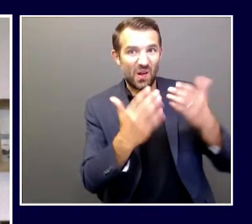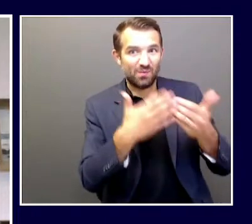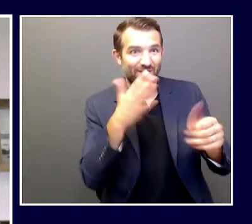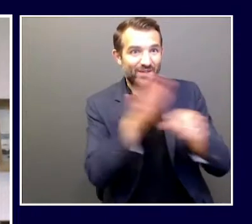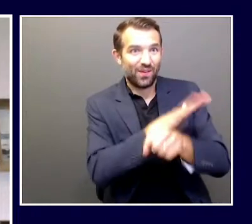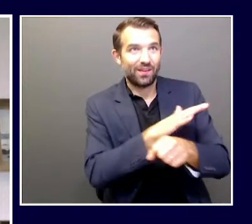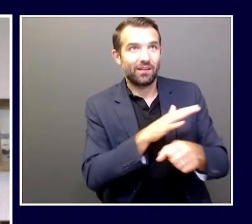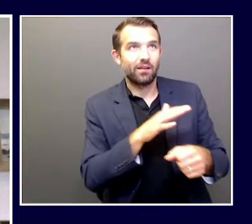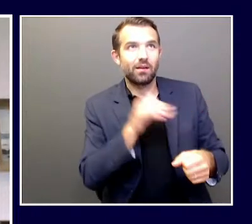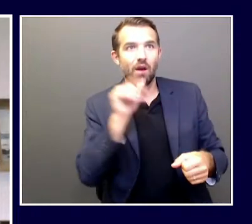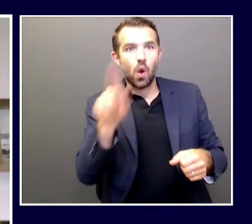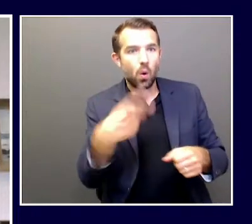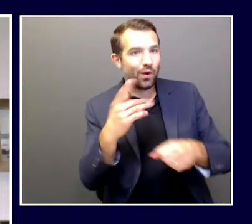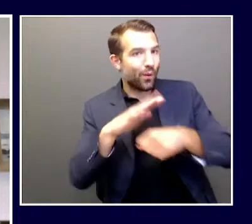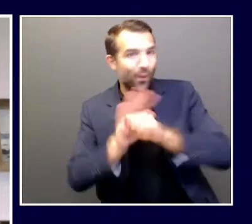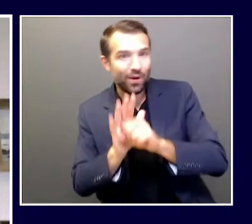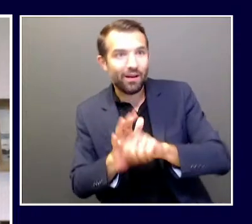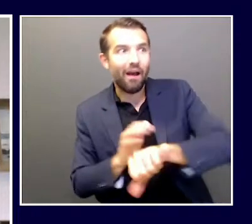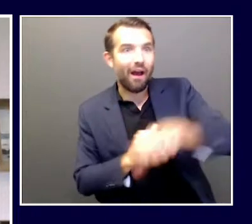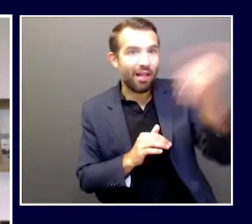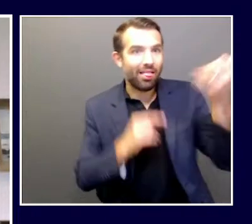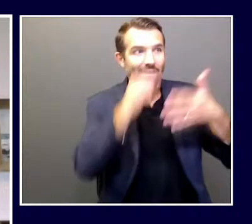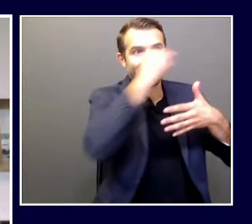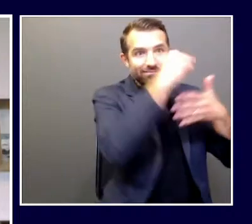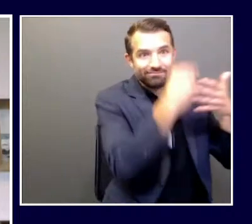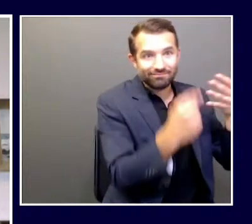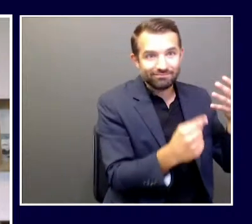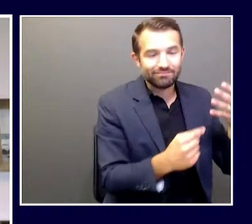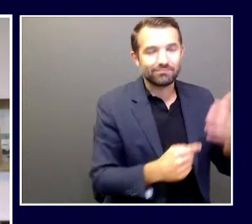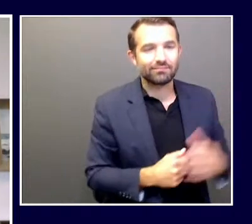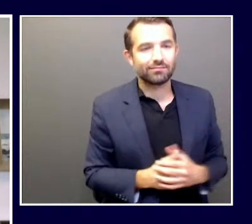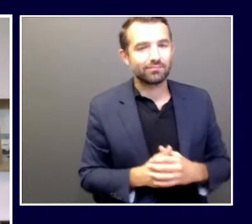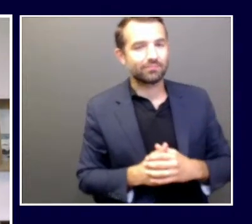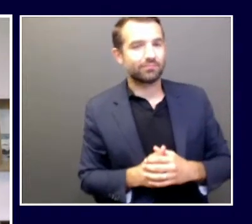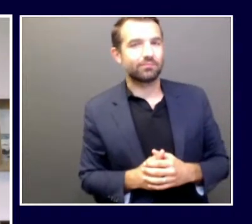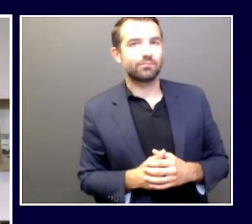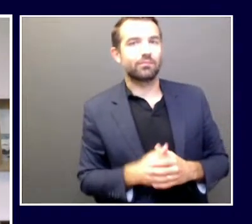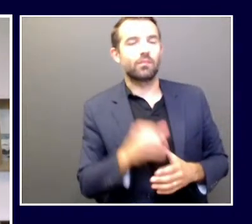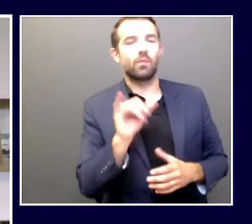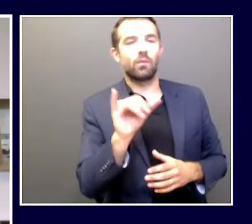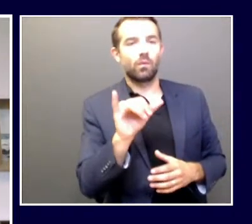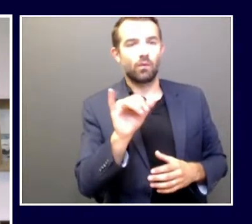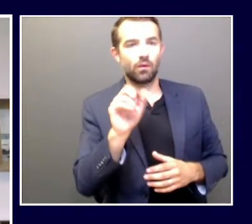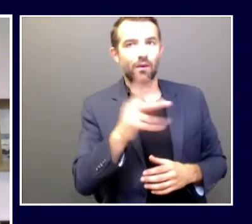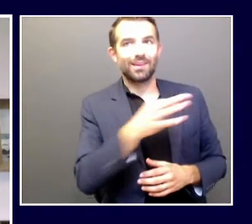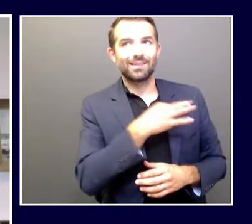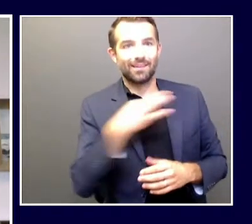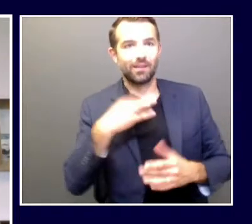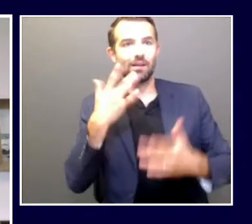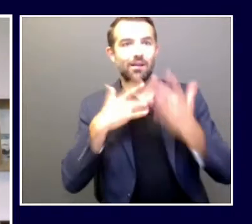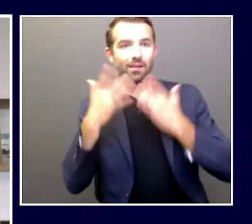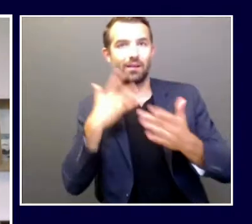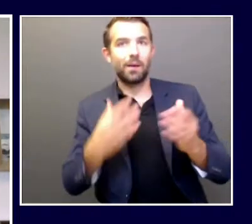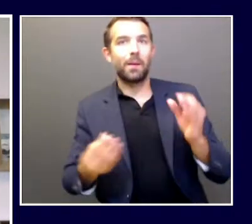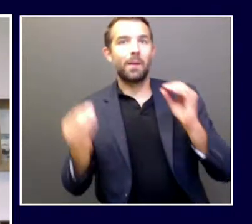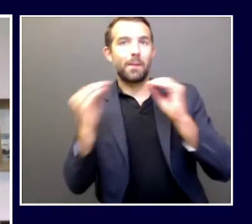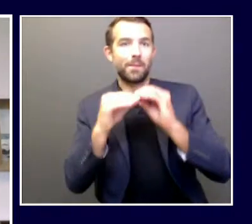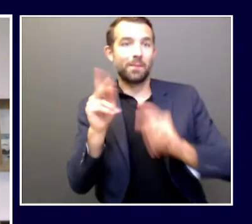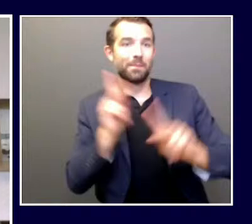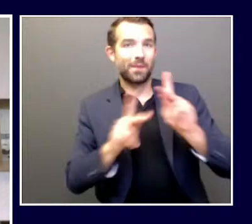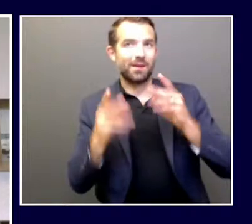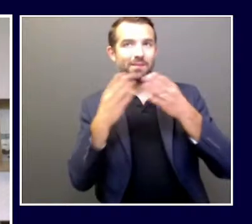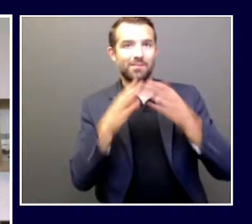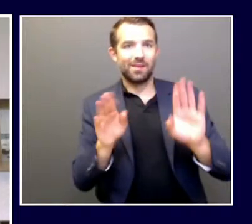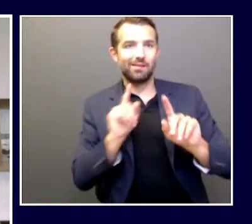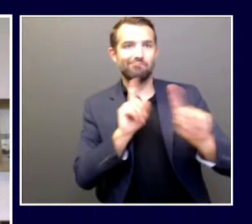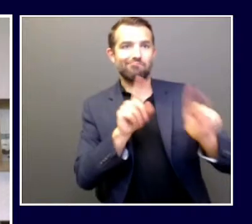Okay, so it might be more of an issue of like one, staffing, and two, just the fact that there may be more people in the hospital for miscellaneous reasons